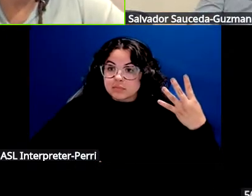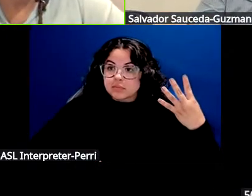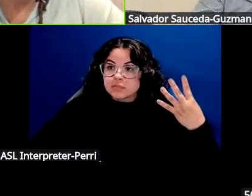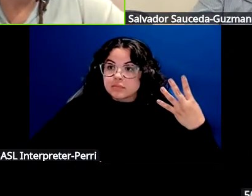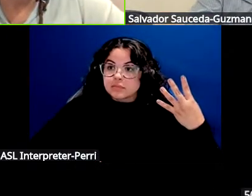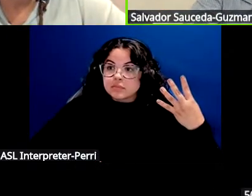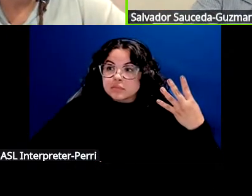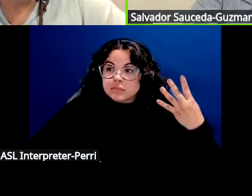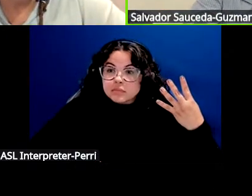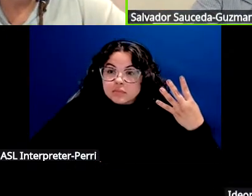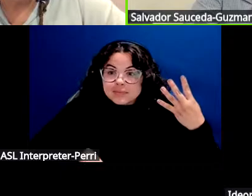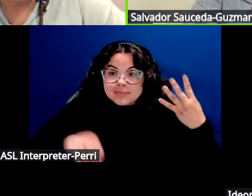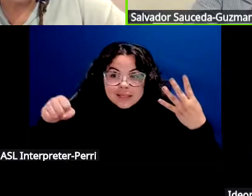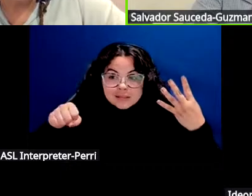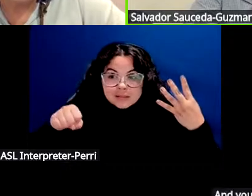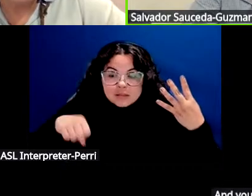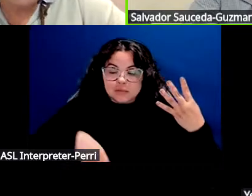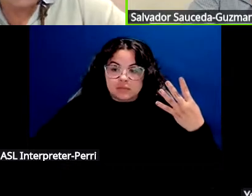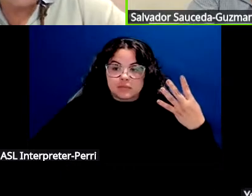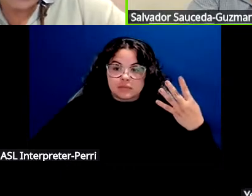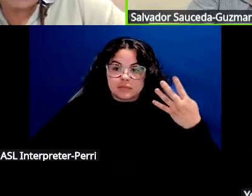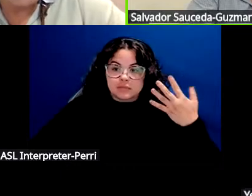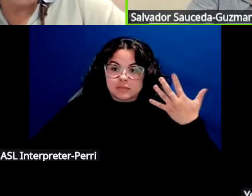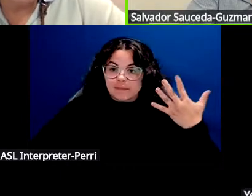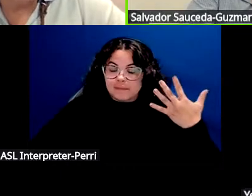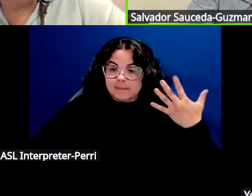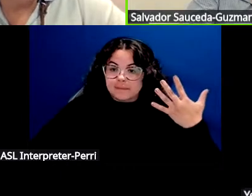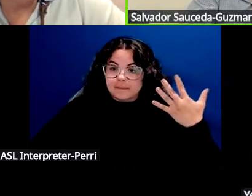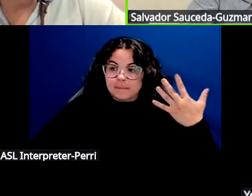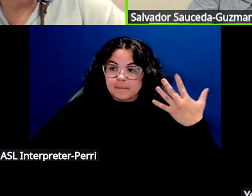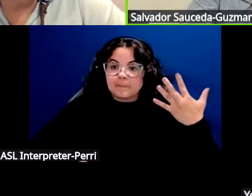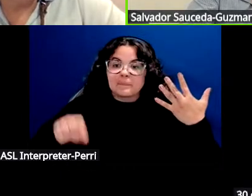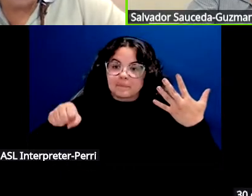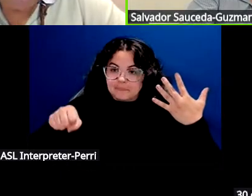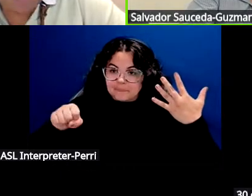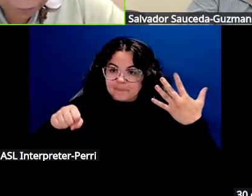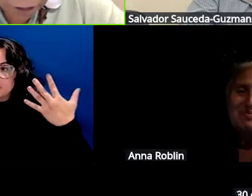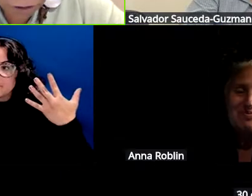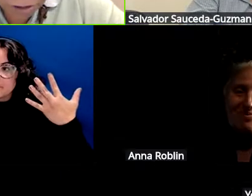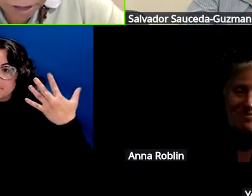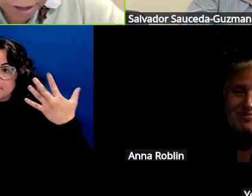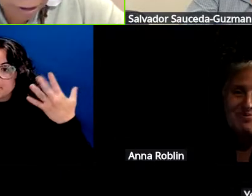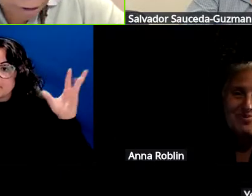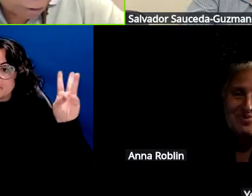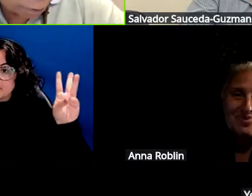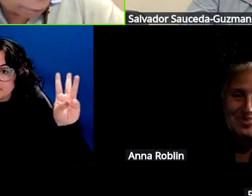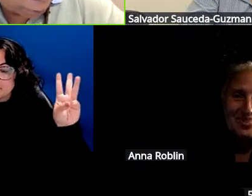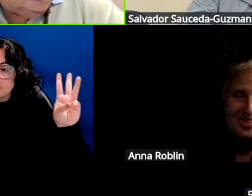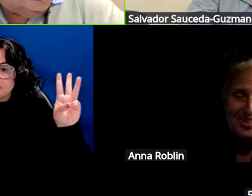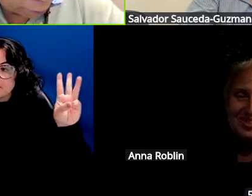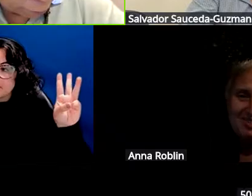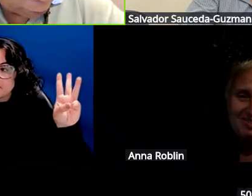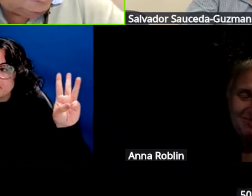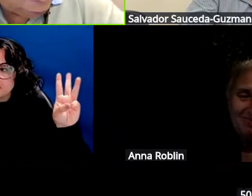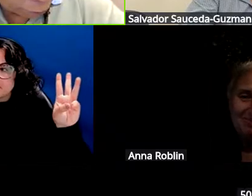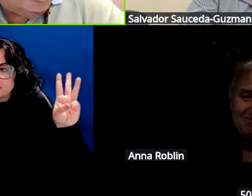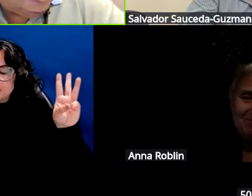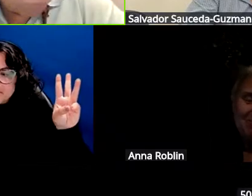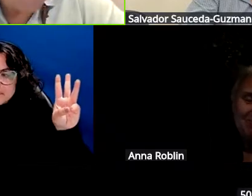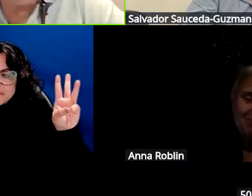Idea for. Yes. 5D05, Yes. 5D06,